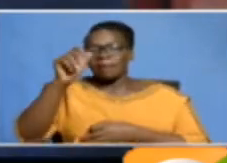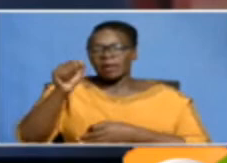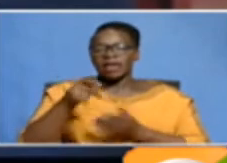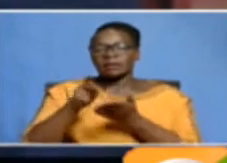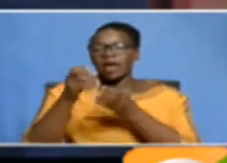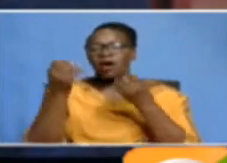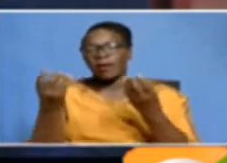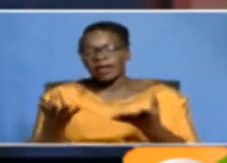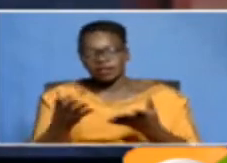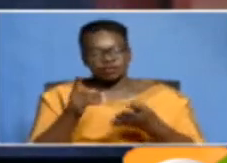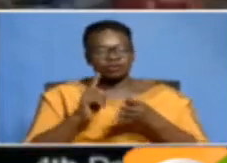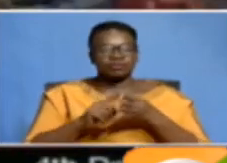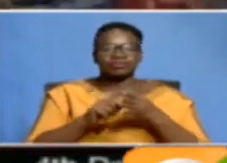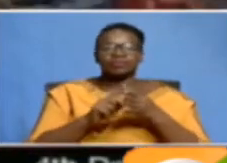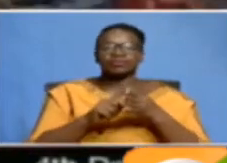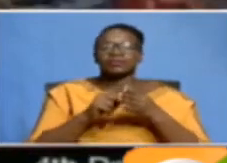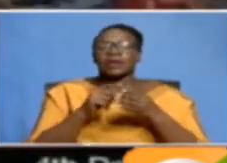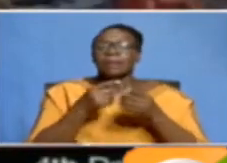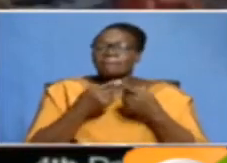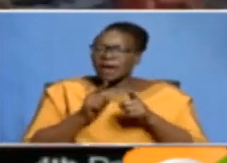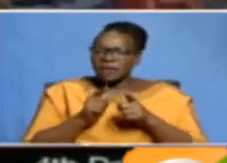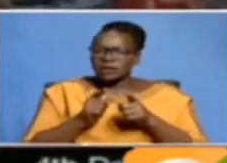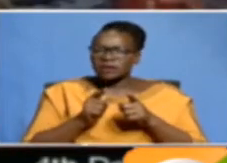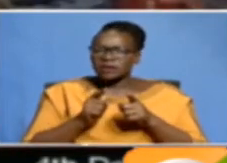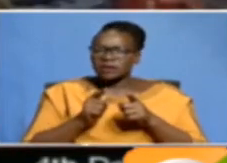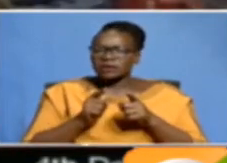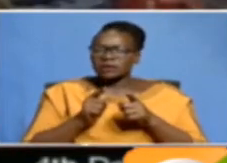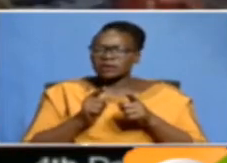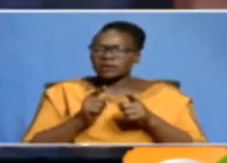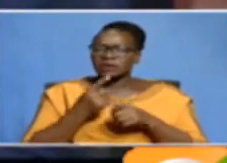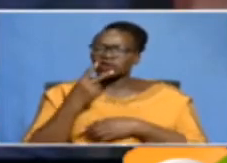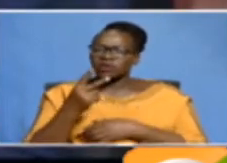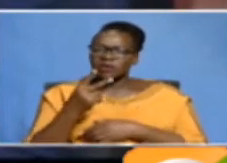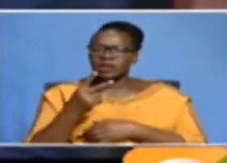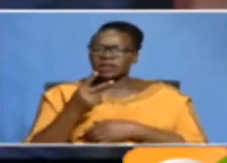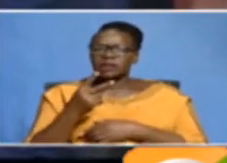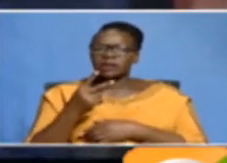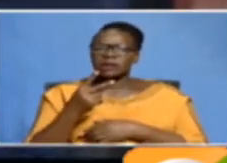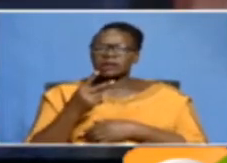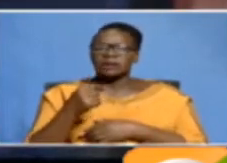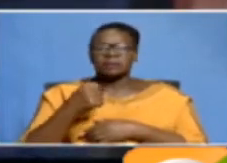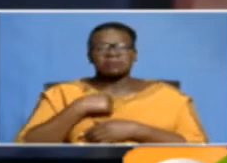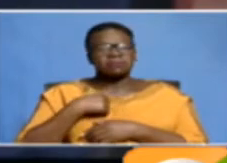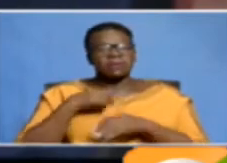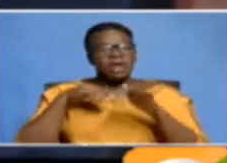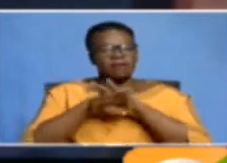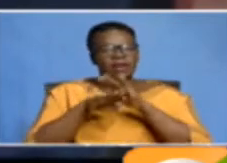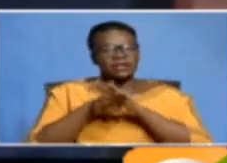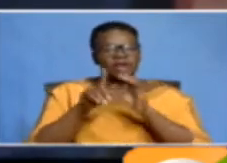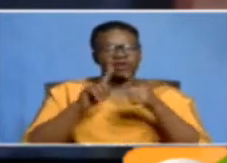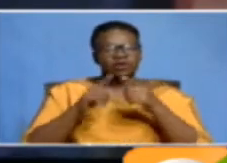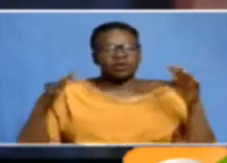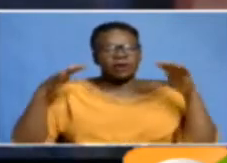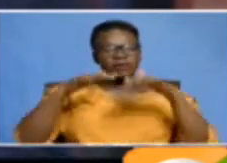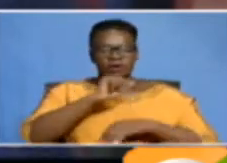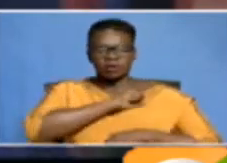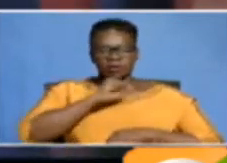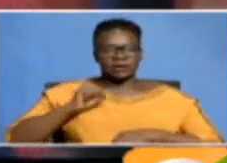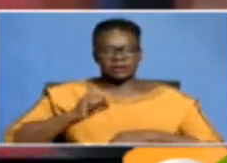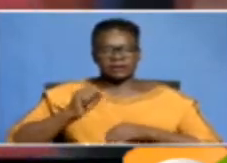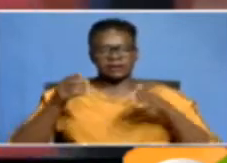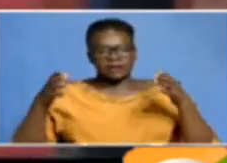earns. But Mr. Speaker, and the allowances. I got access to a forum of senators.